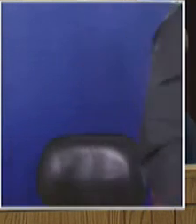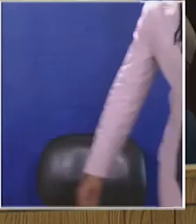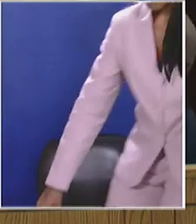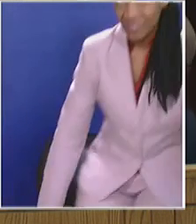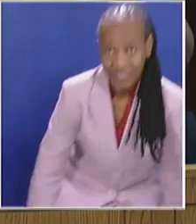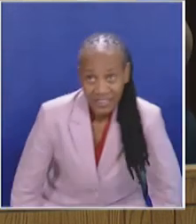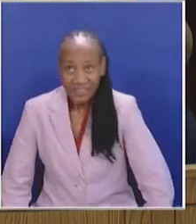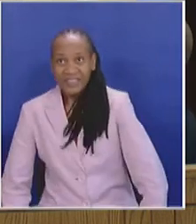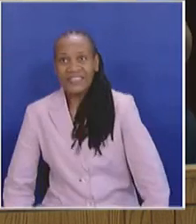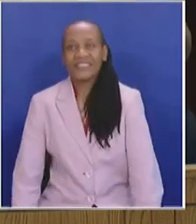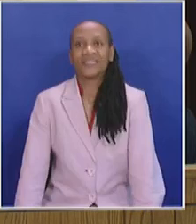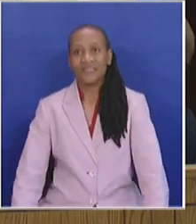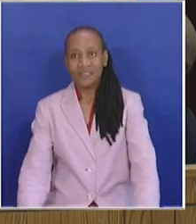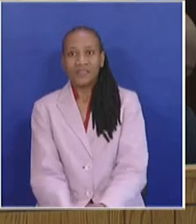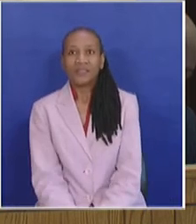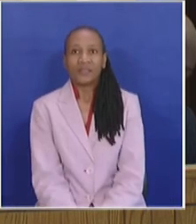Honorable Mateis.